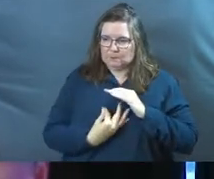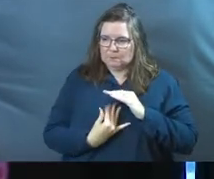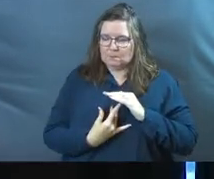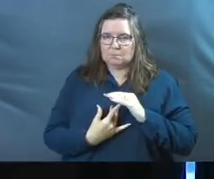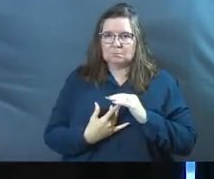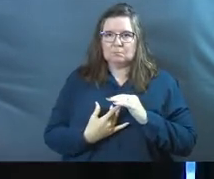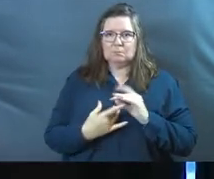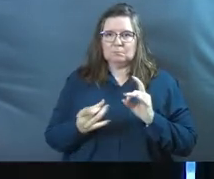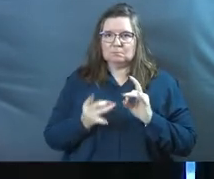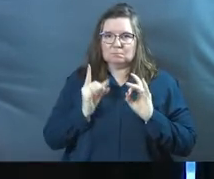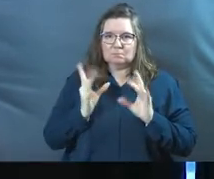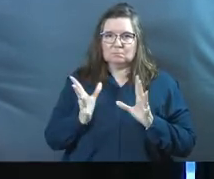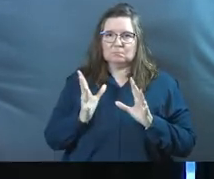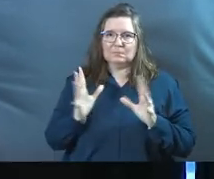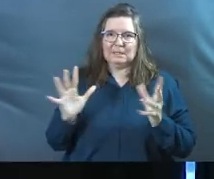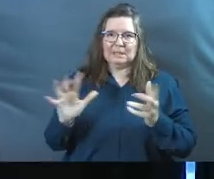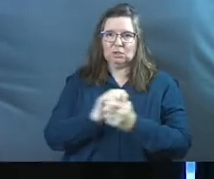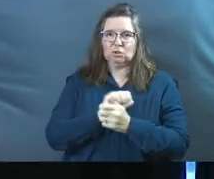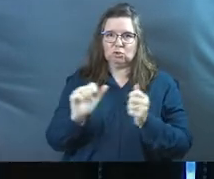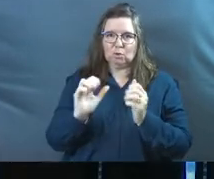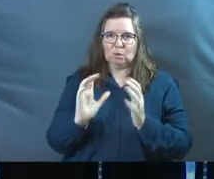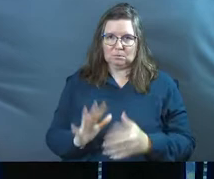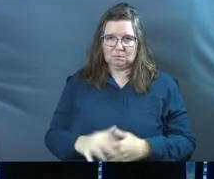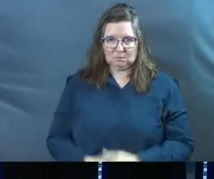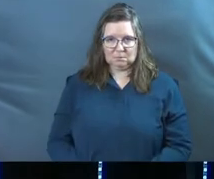and brutality in the destroyers.